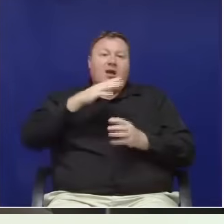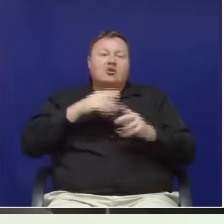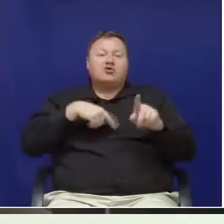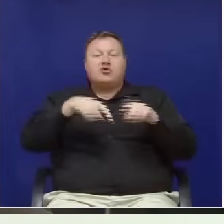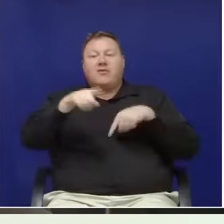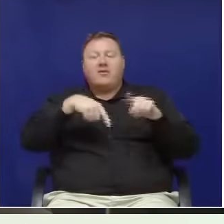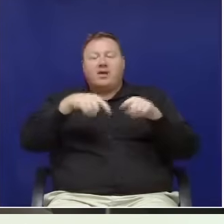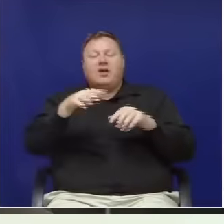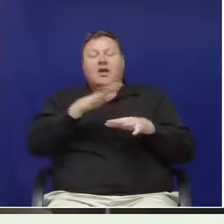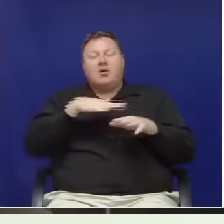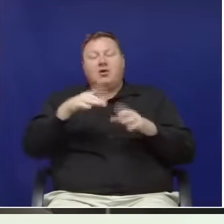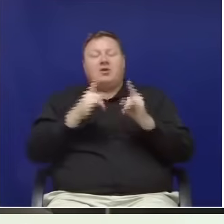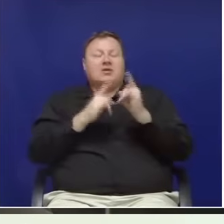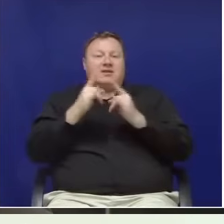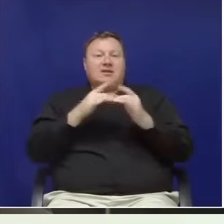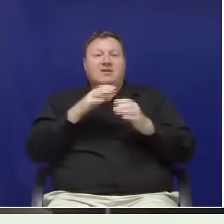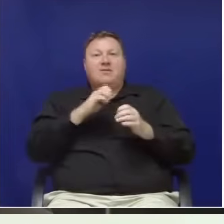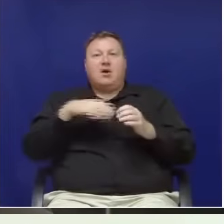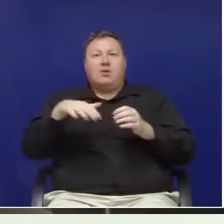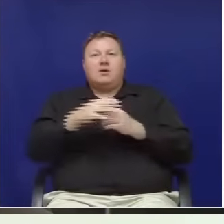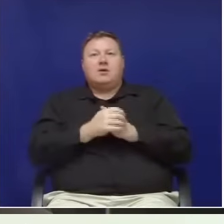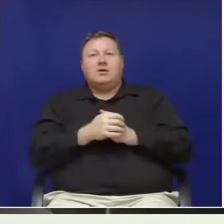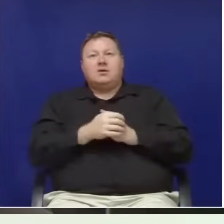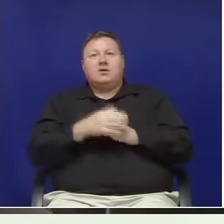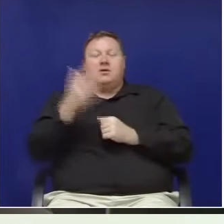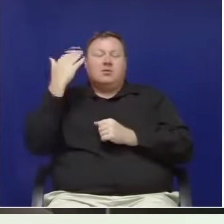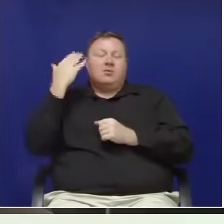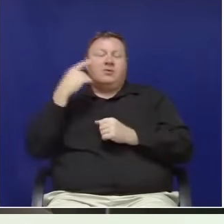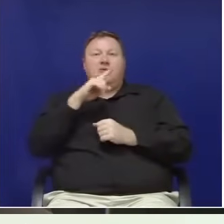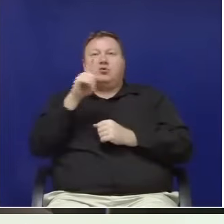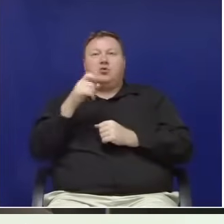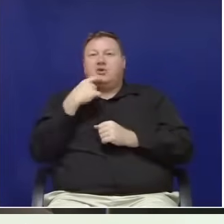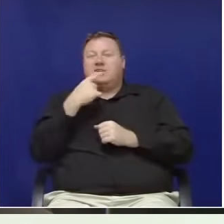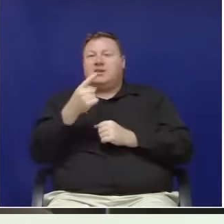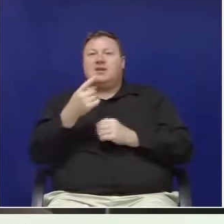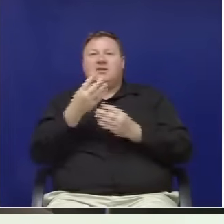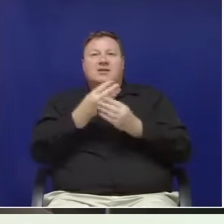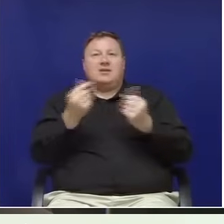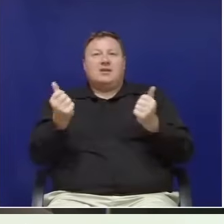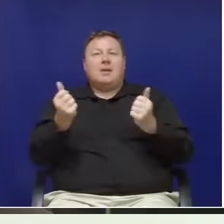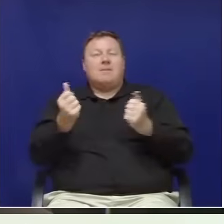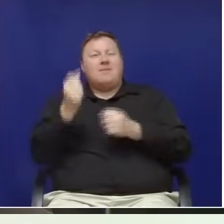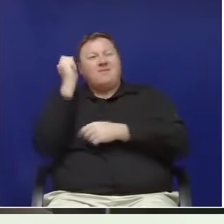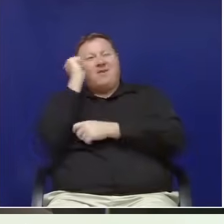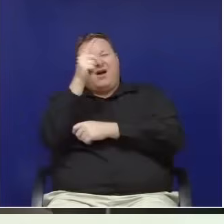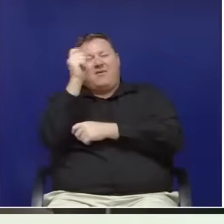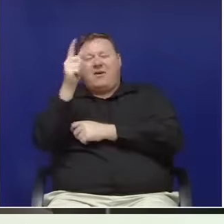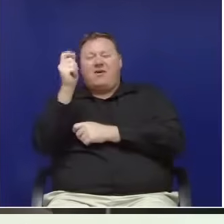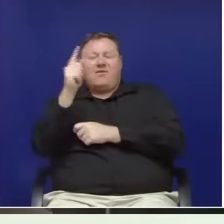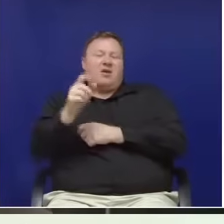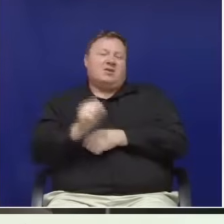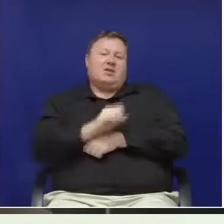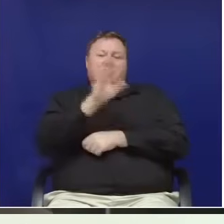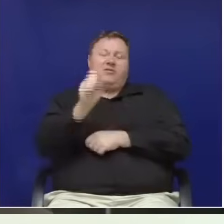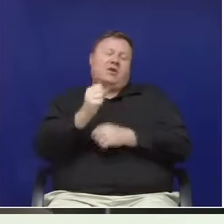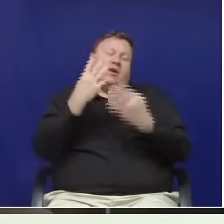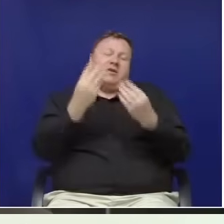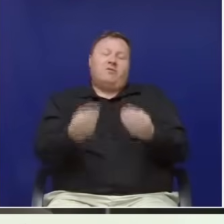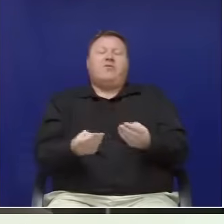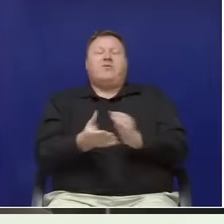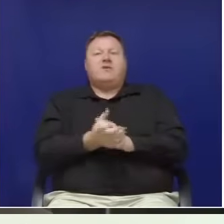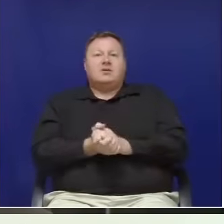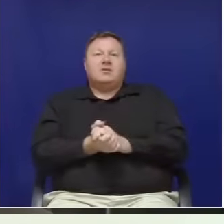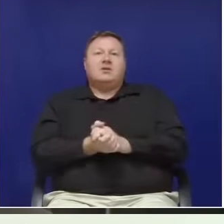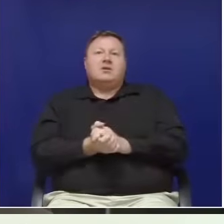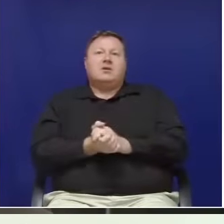in urban environments, or, as I mentioned in the previous question, some of the most rural parts of South Africa.